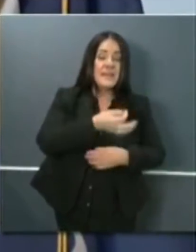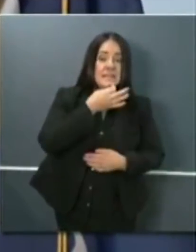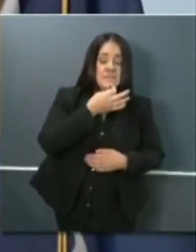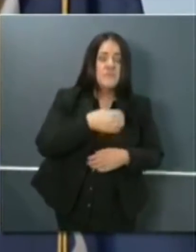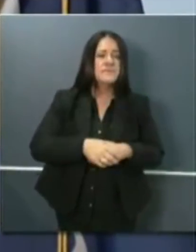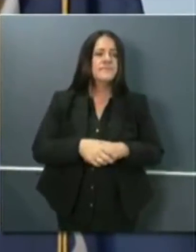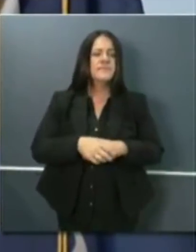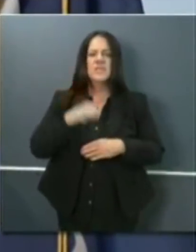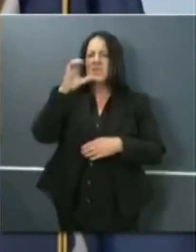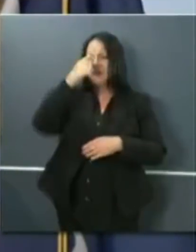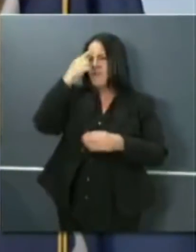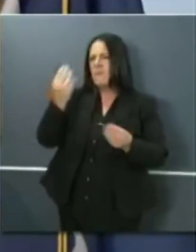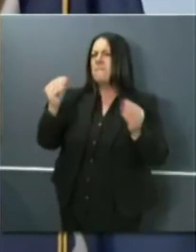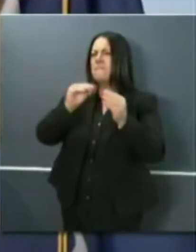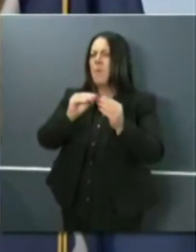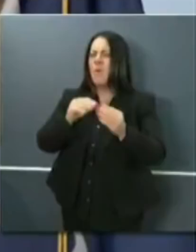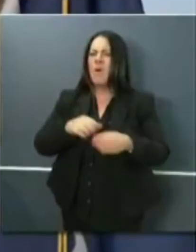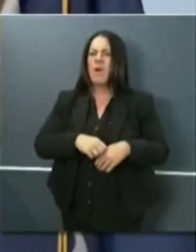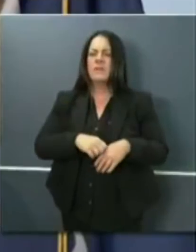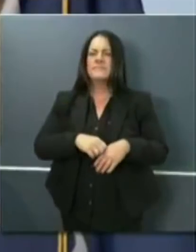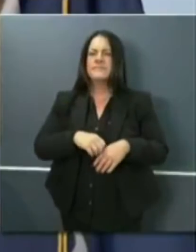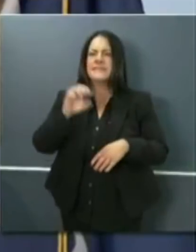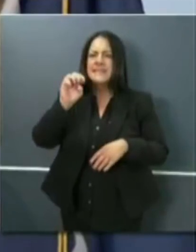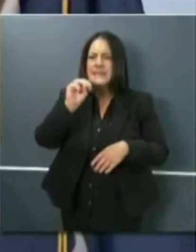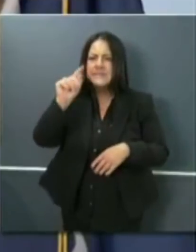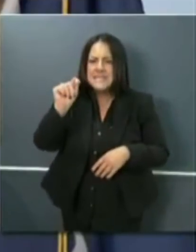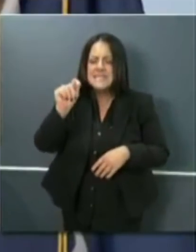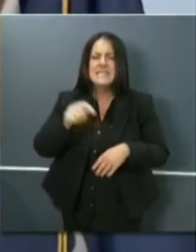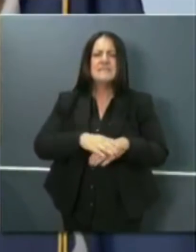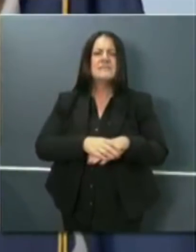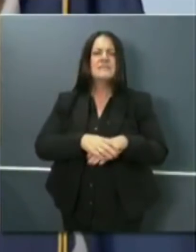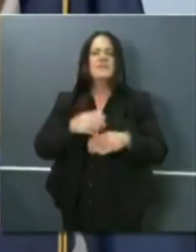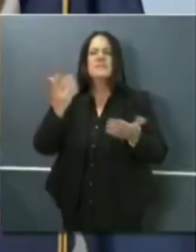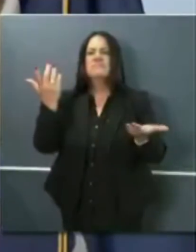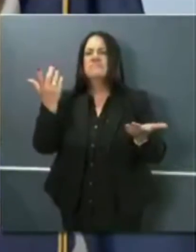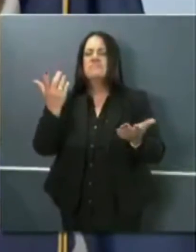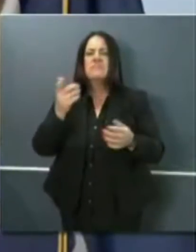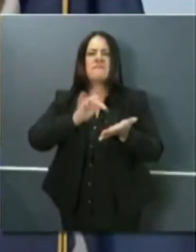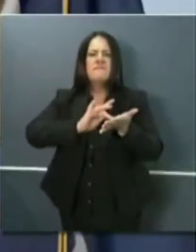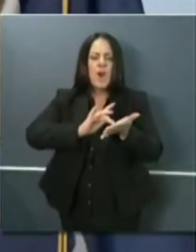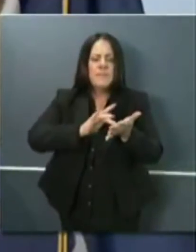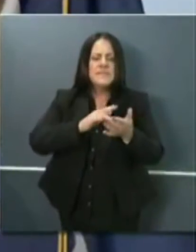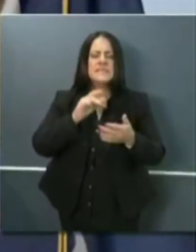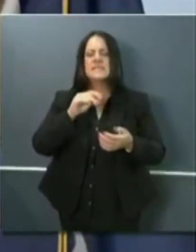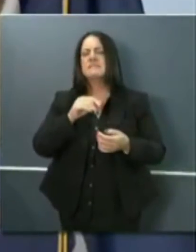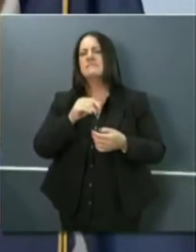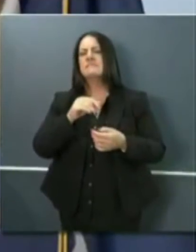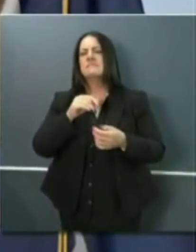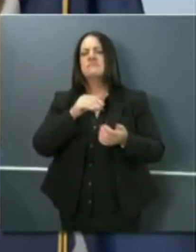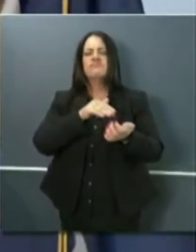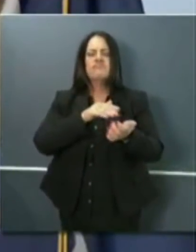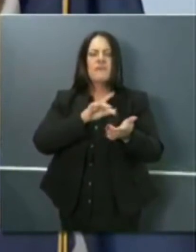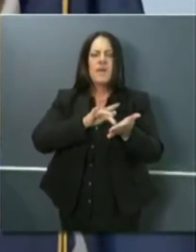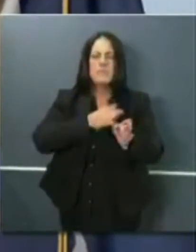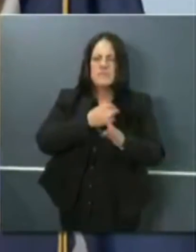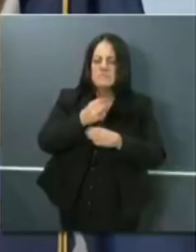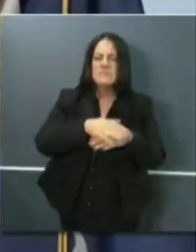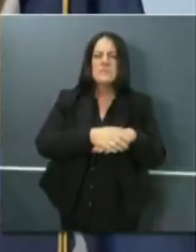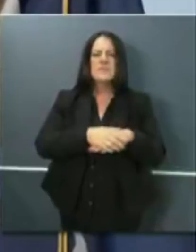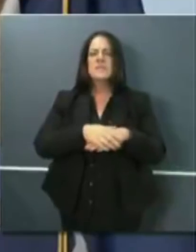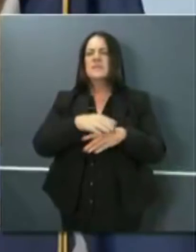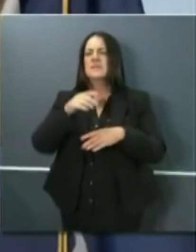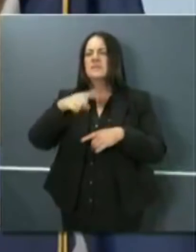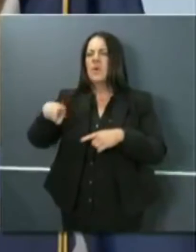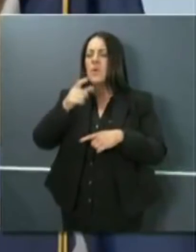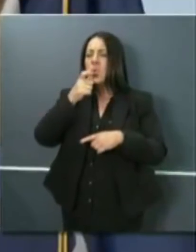more EMTs, more pharmacists, looking for more phlebotomists, looking for more experts in respiratory care and the